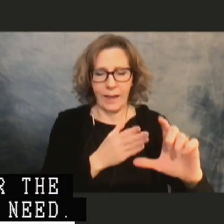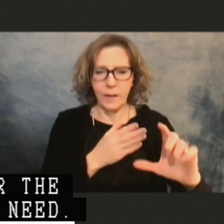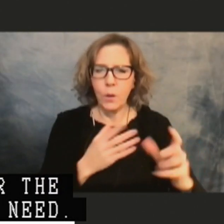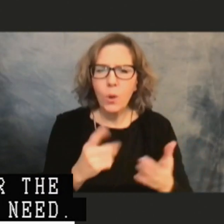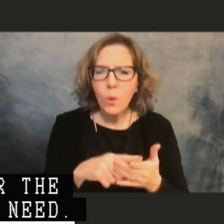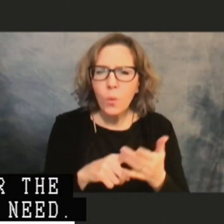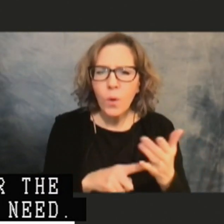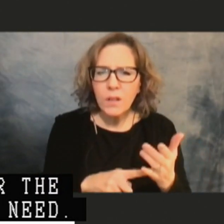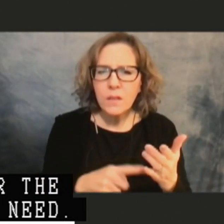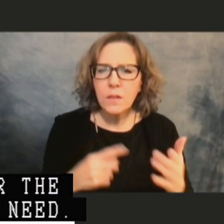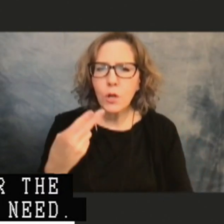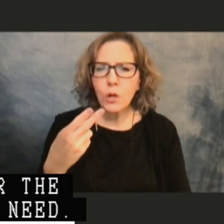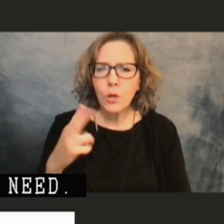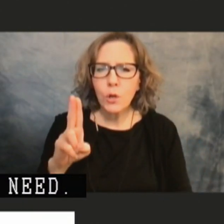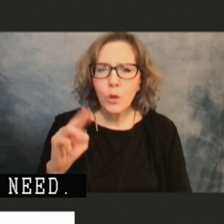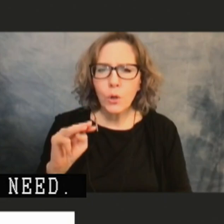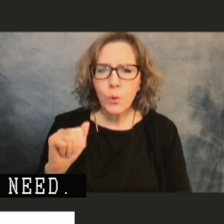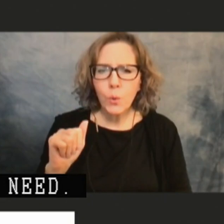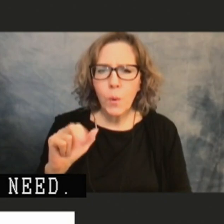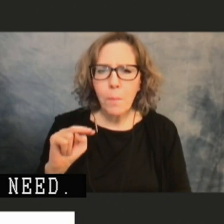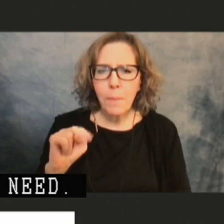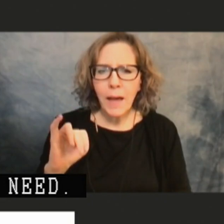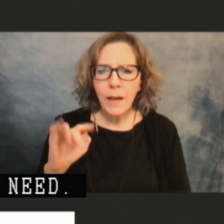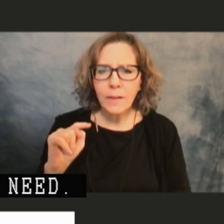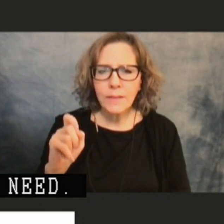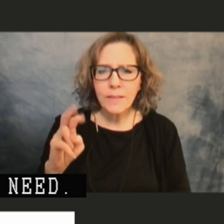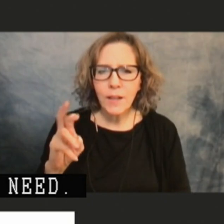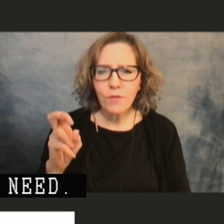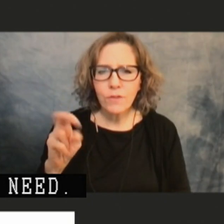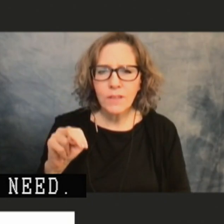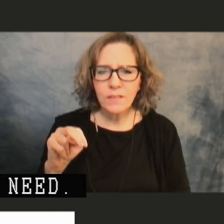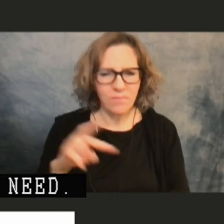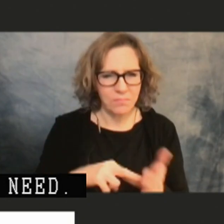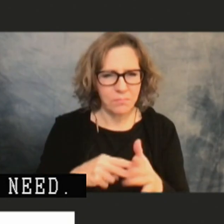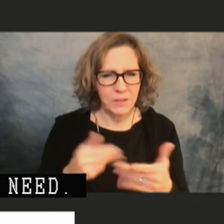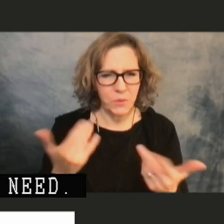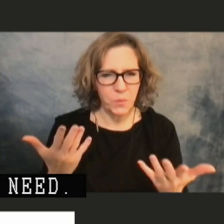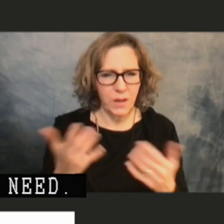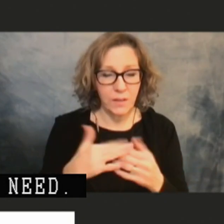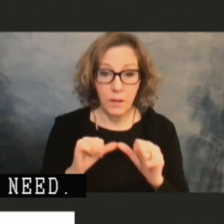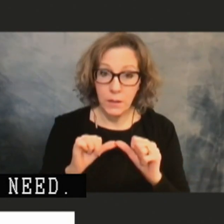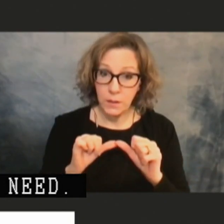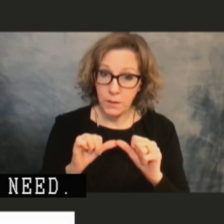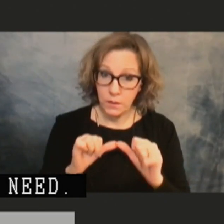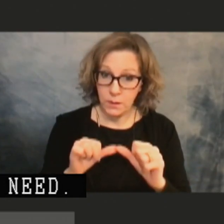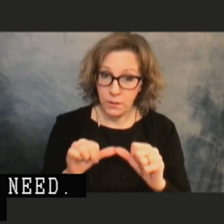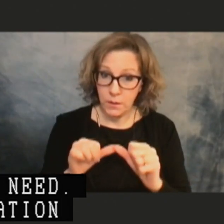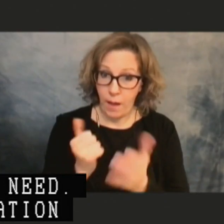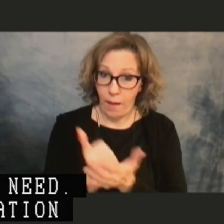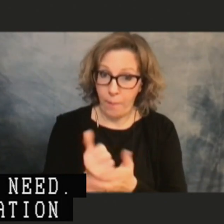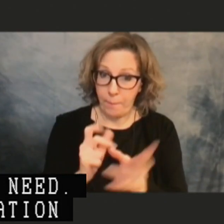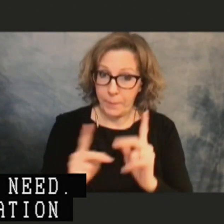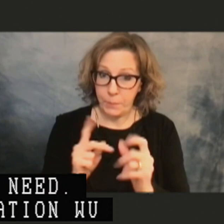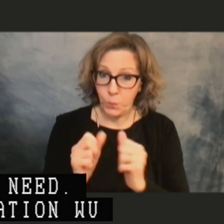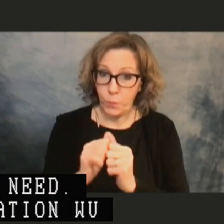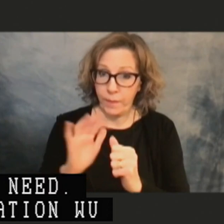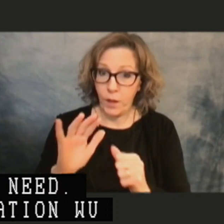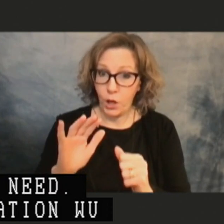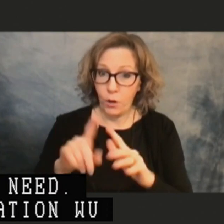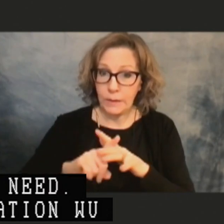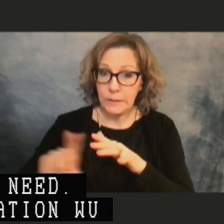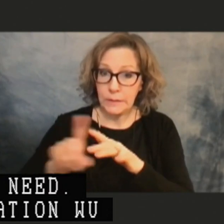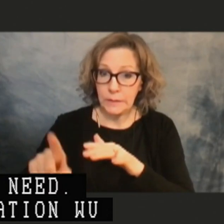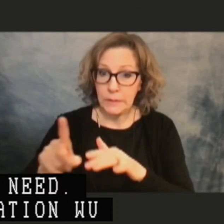humanitarian mean? So, is that like assisting folks with asylum cases and things like that,